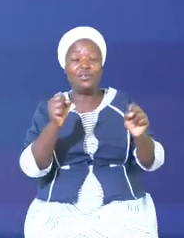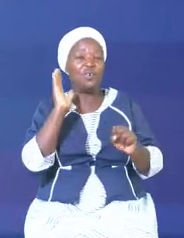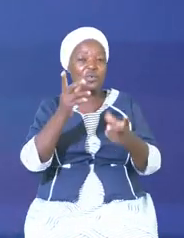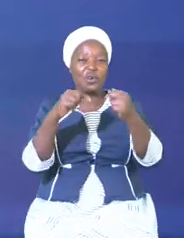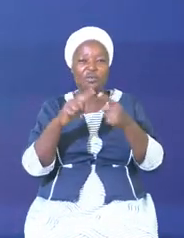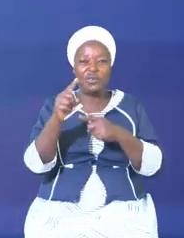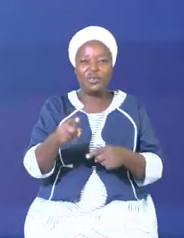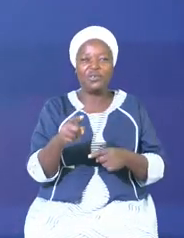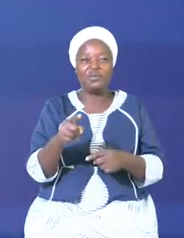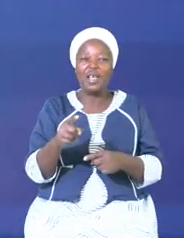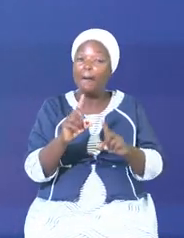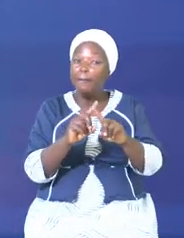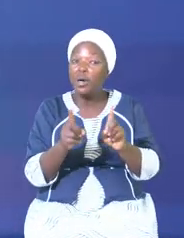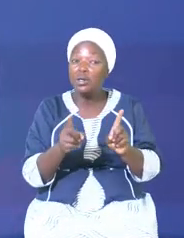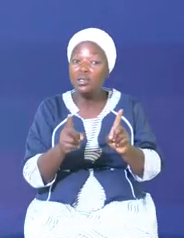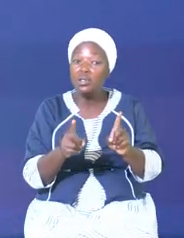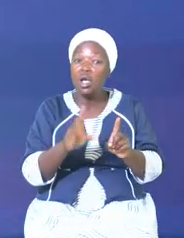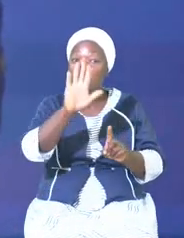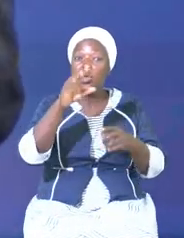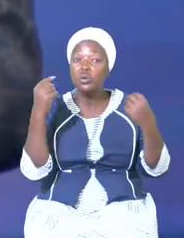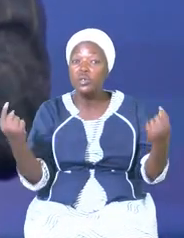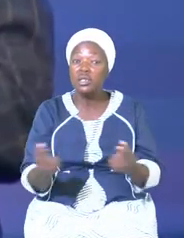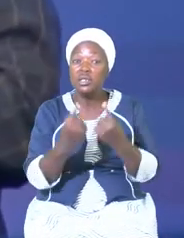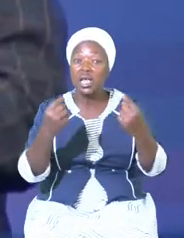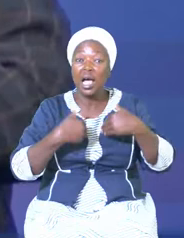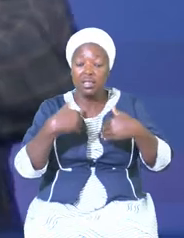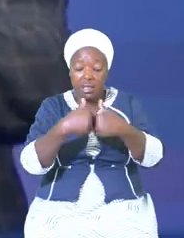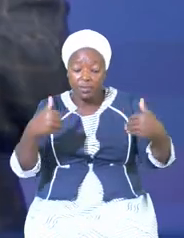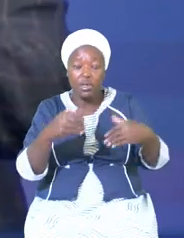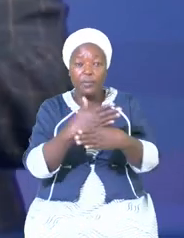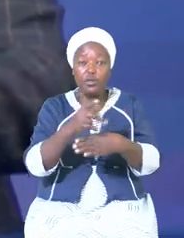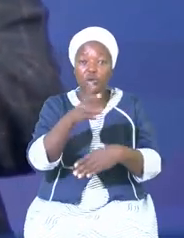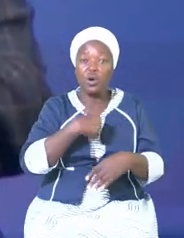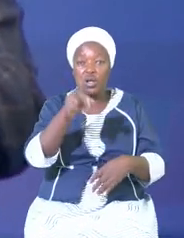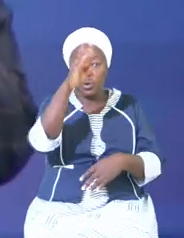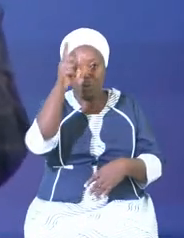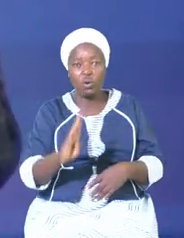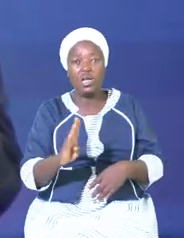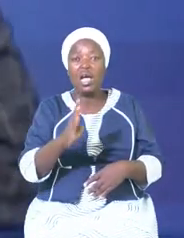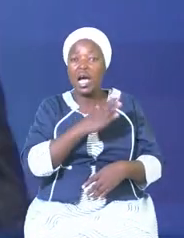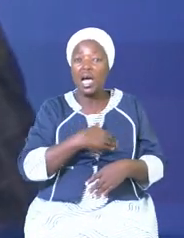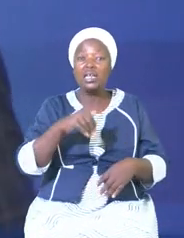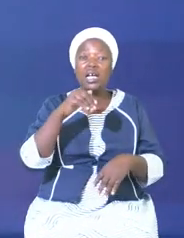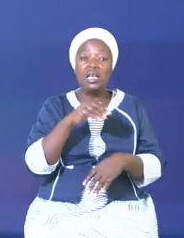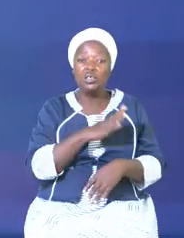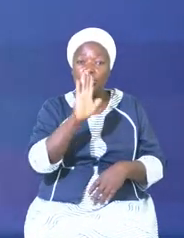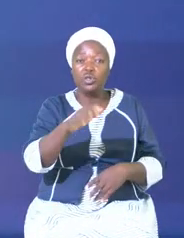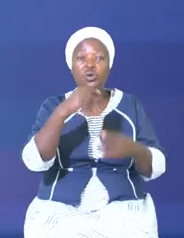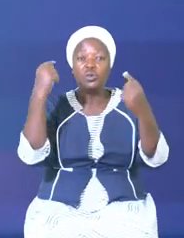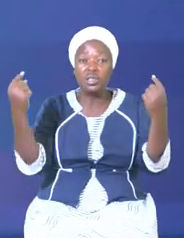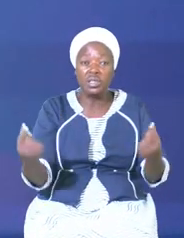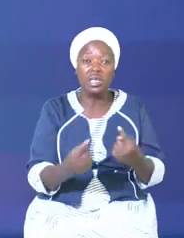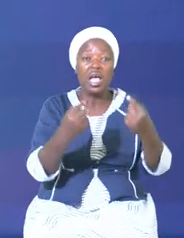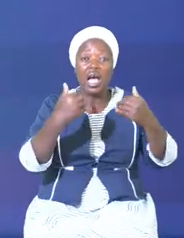you. Yeah. But your iniquities have separated between you and your God, and your sins have hid